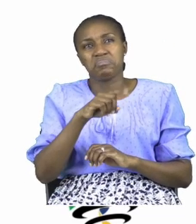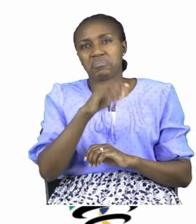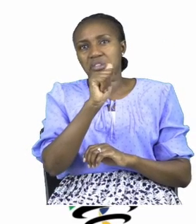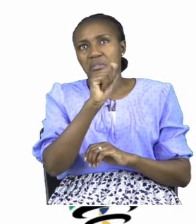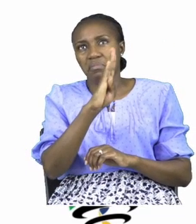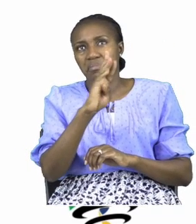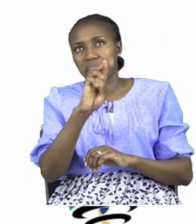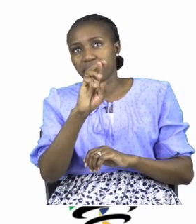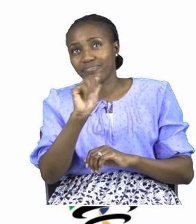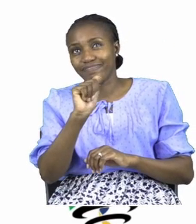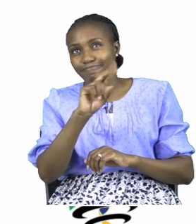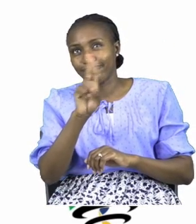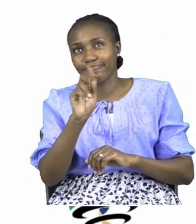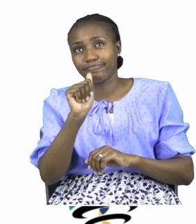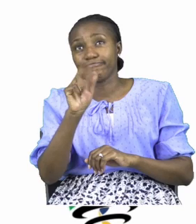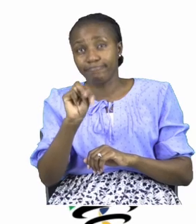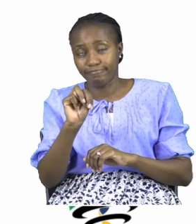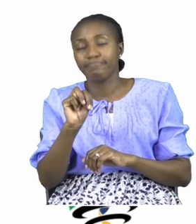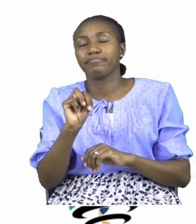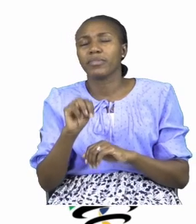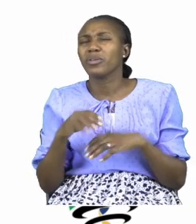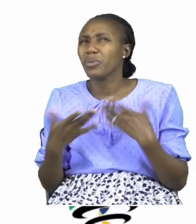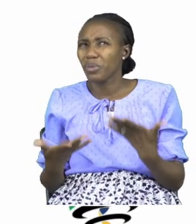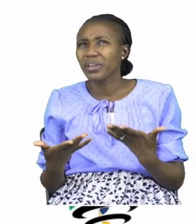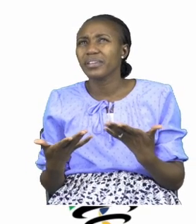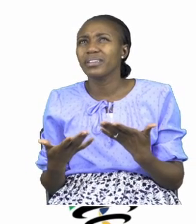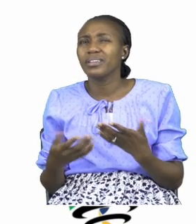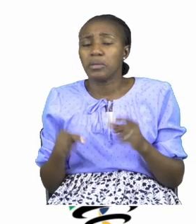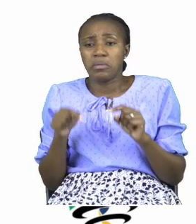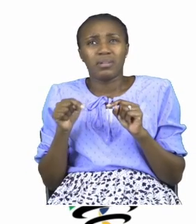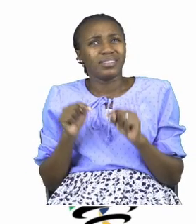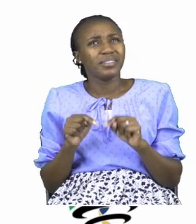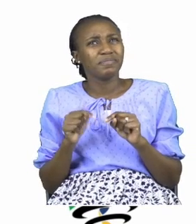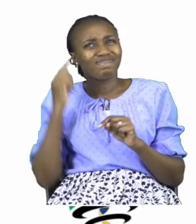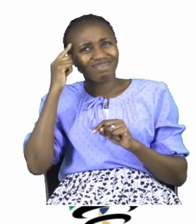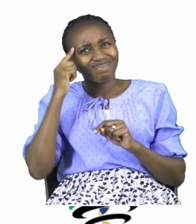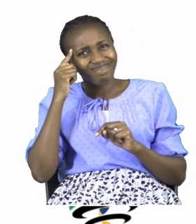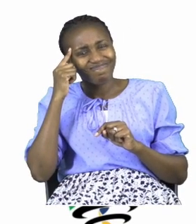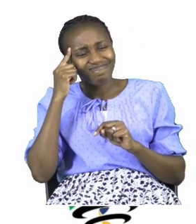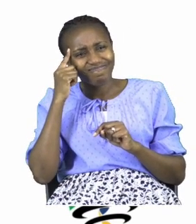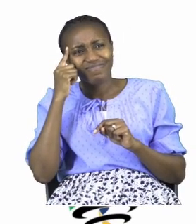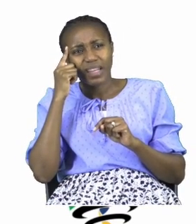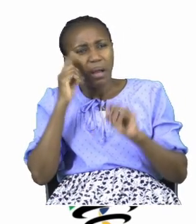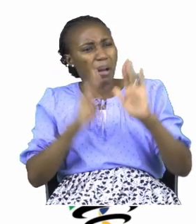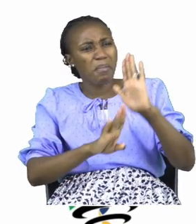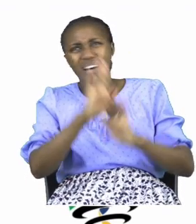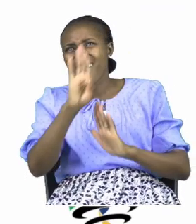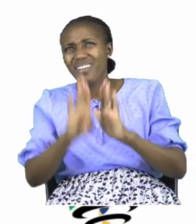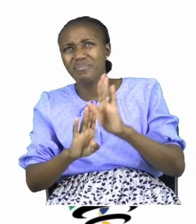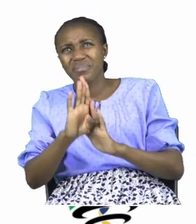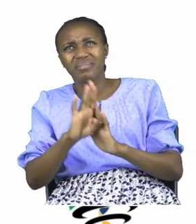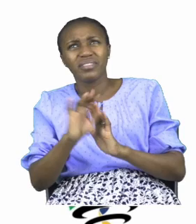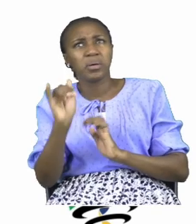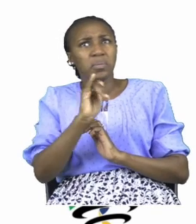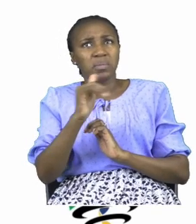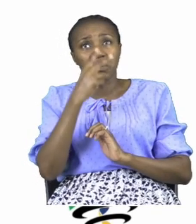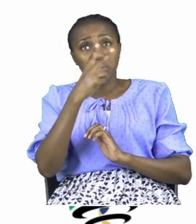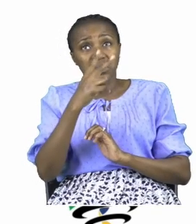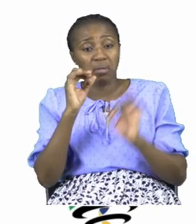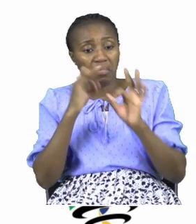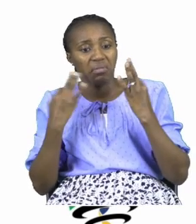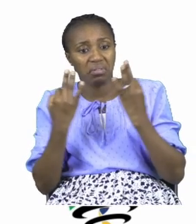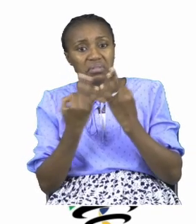Okay, so what would you say are some of the highlights that your federation has seen over the past period of